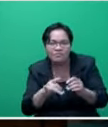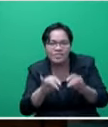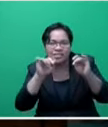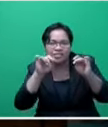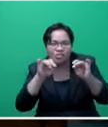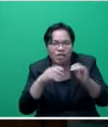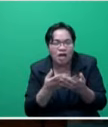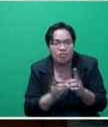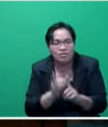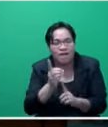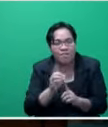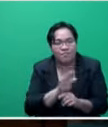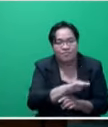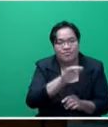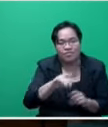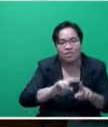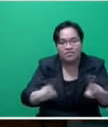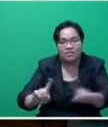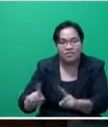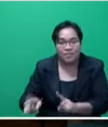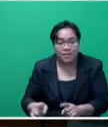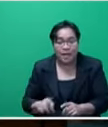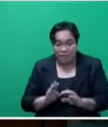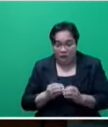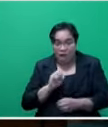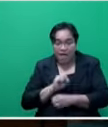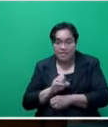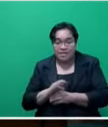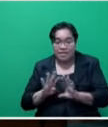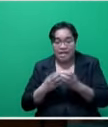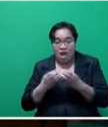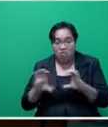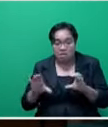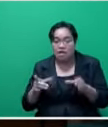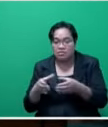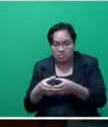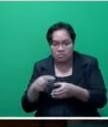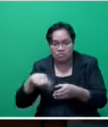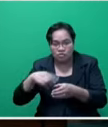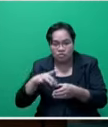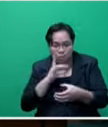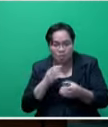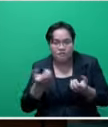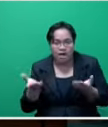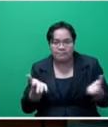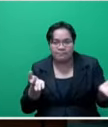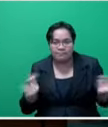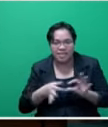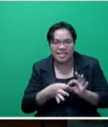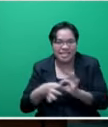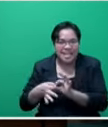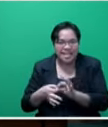communities. In addition, our advisory council provides development management link between the communities and the